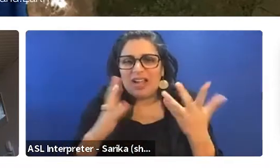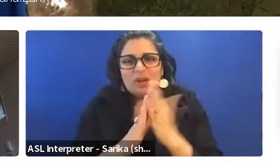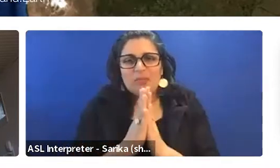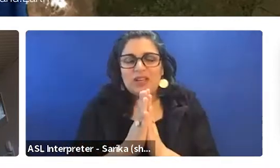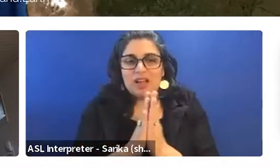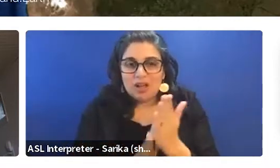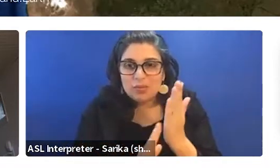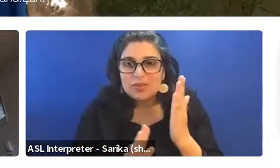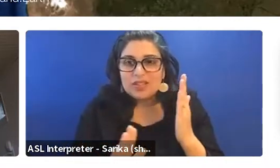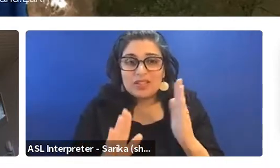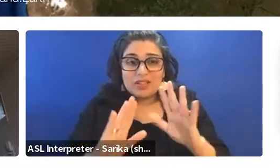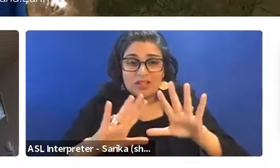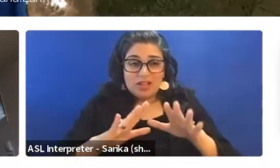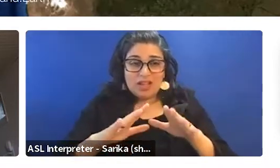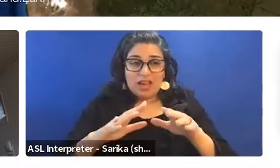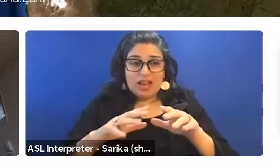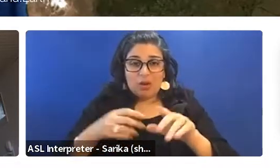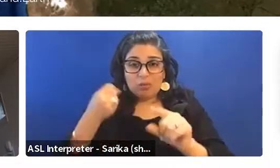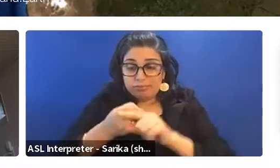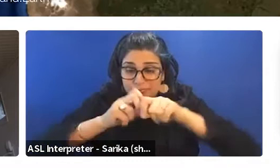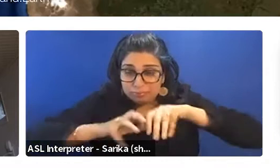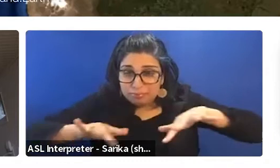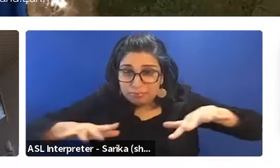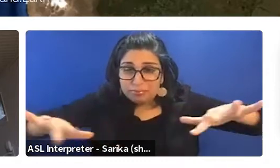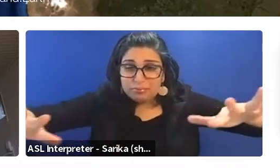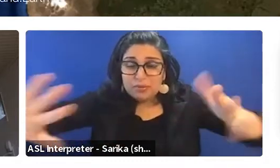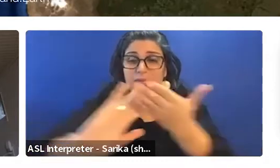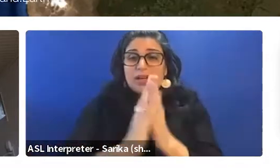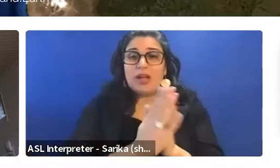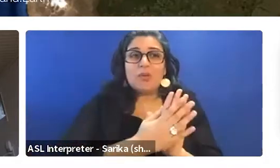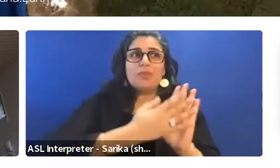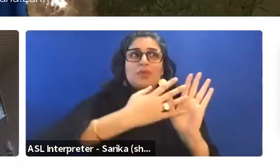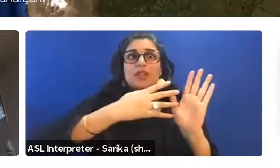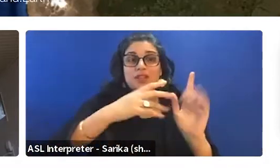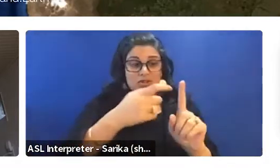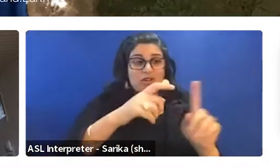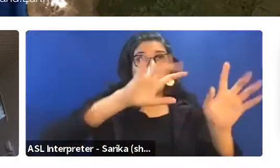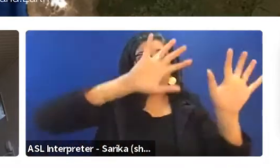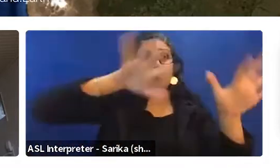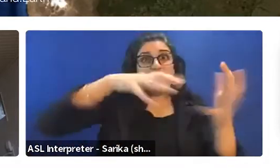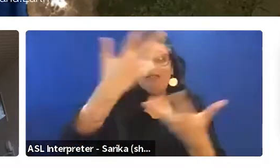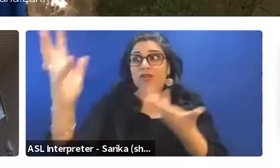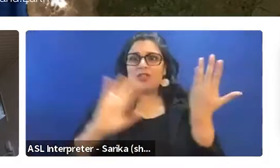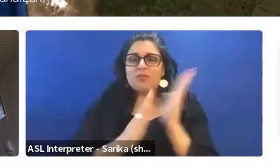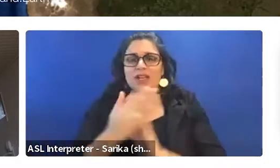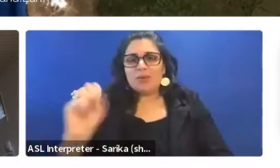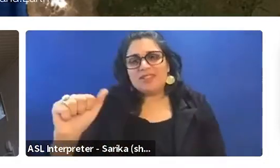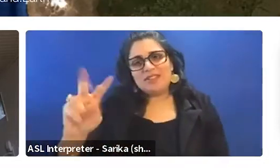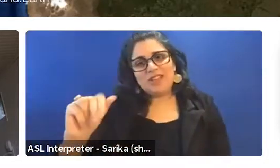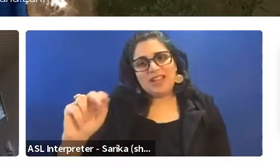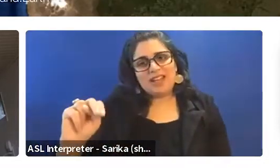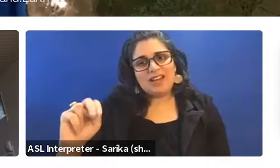to the entire forest, changing it from a rainforest more into like a savanna-like environment with very bad